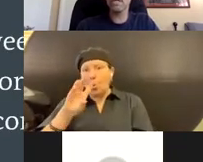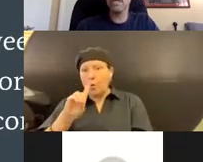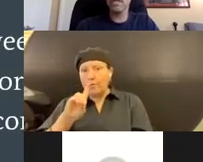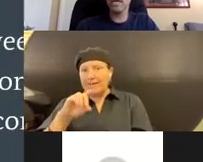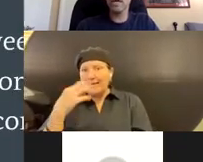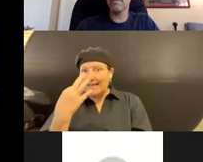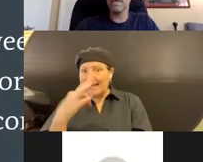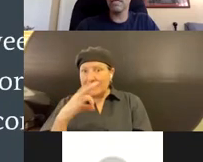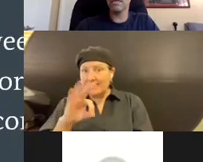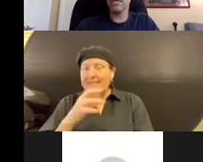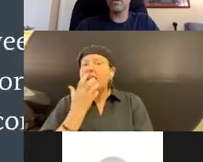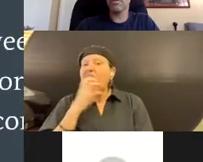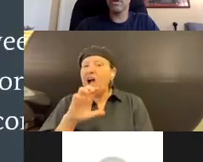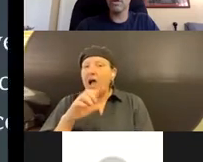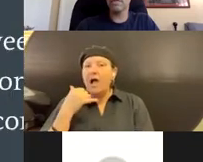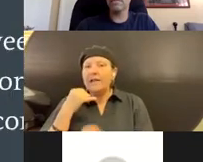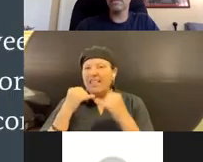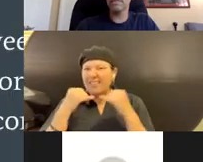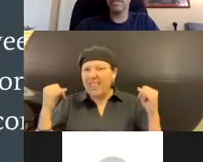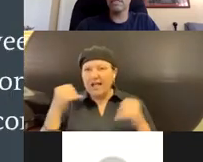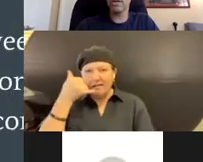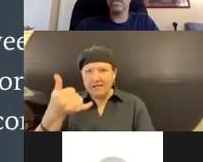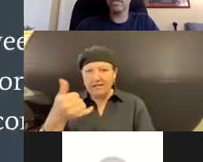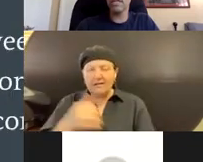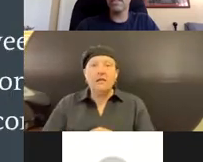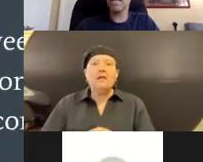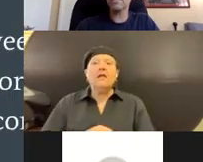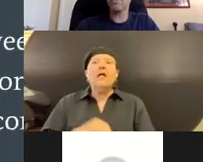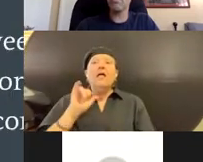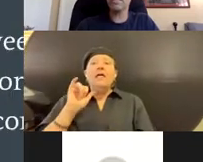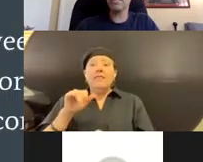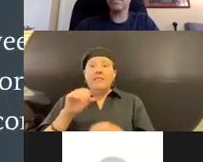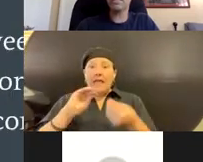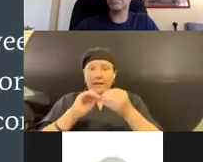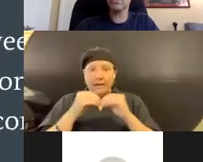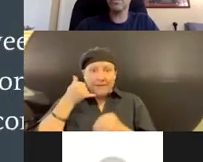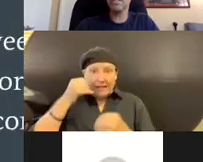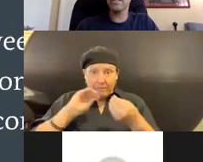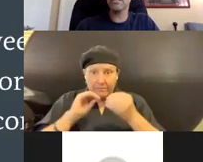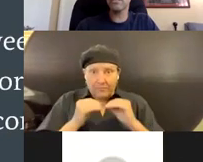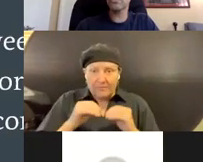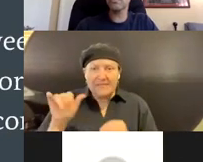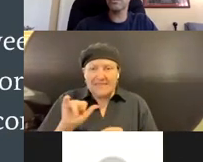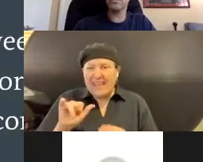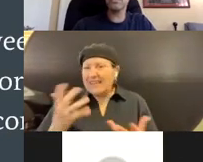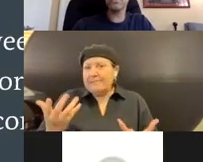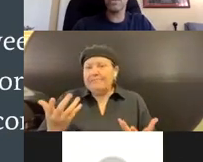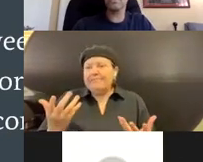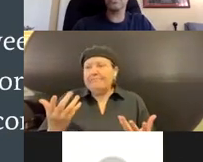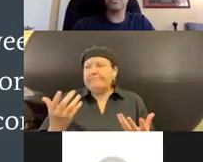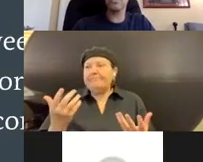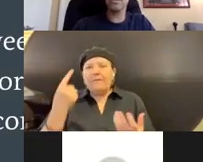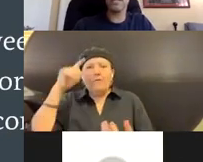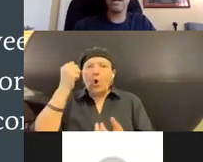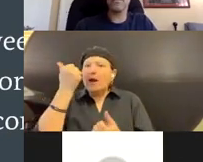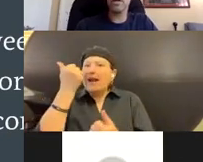hotline. And on that COVID-19 hotline, and that's almost like a catch-all that the district's putting out there. So if you have some